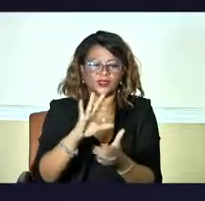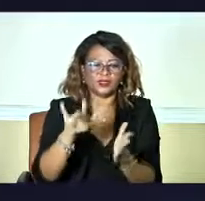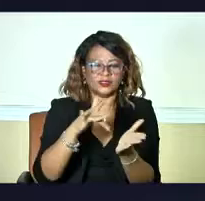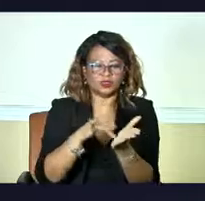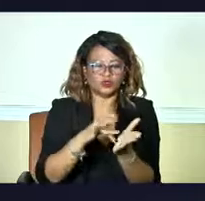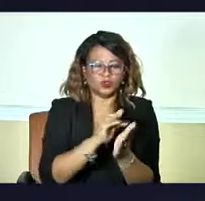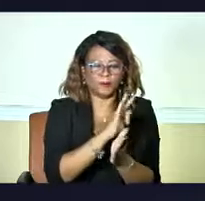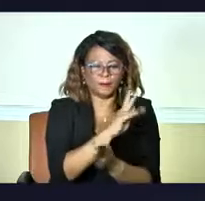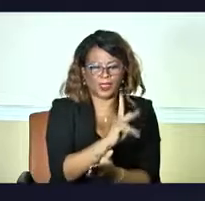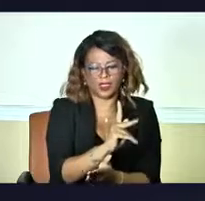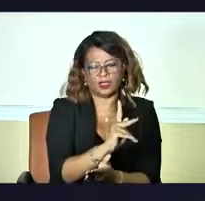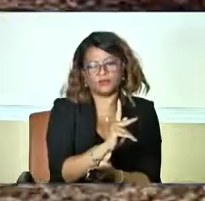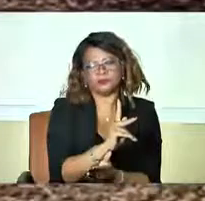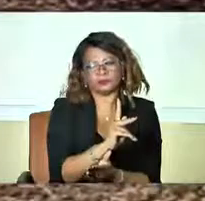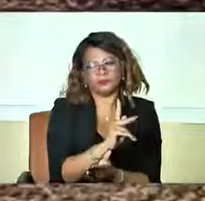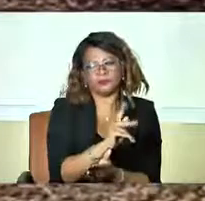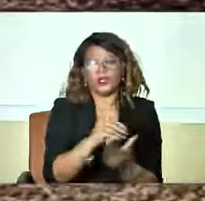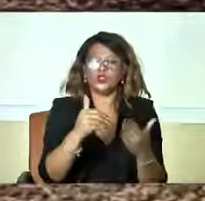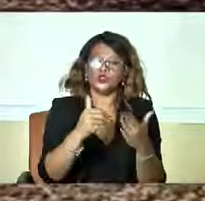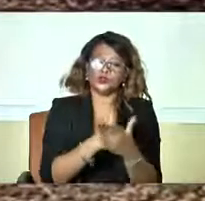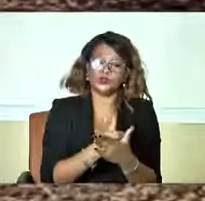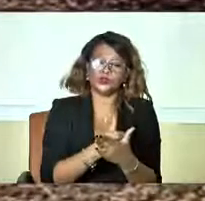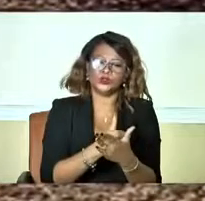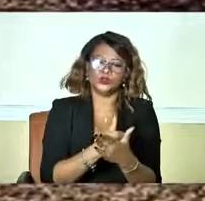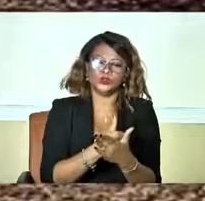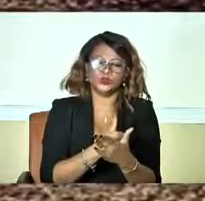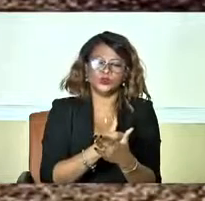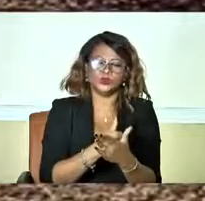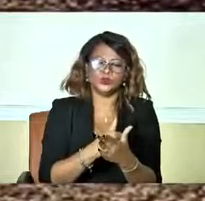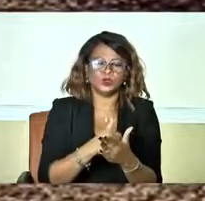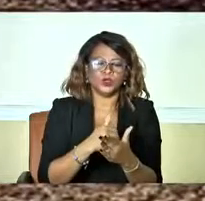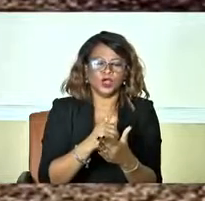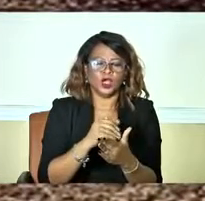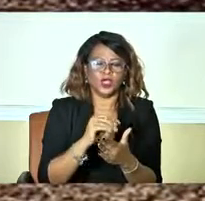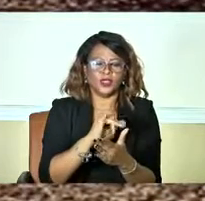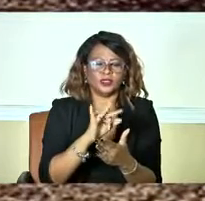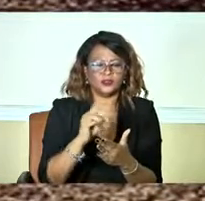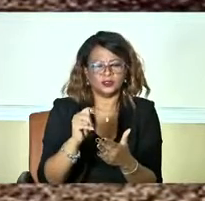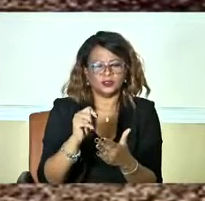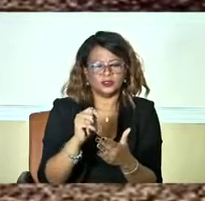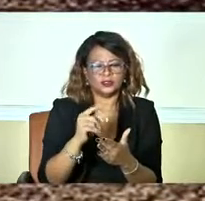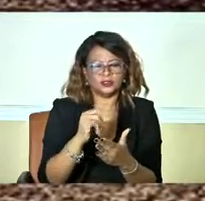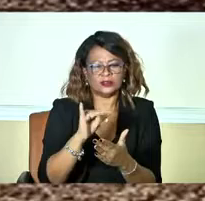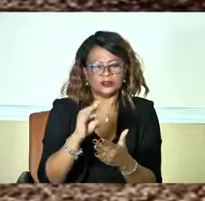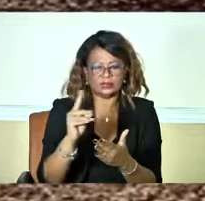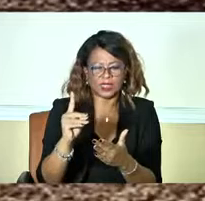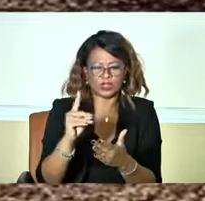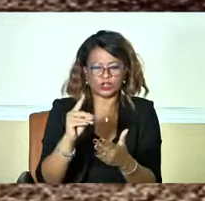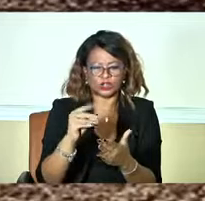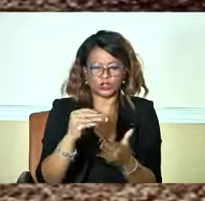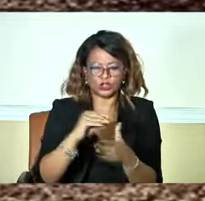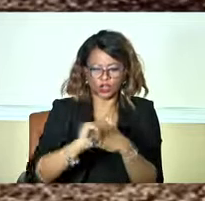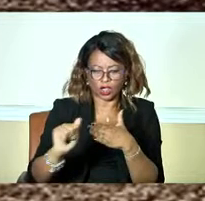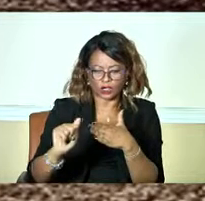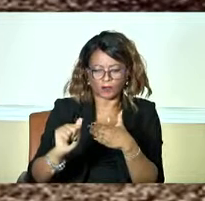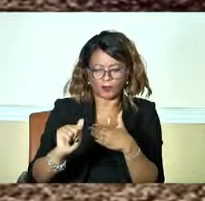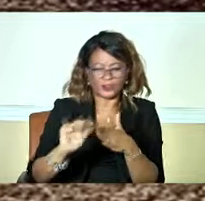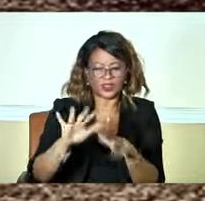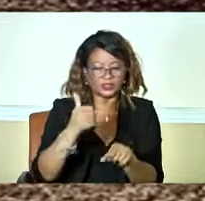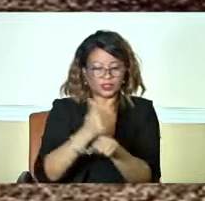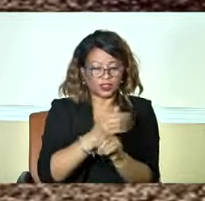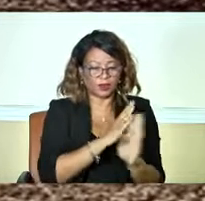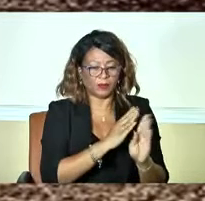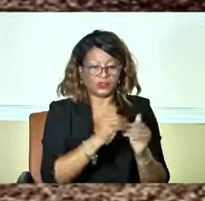Central Bank. The new and innovative digital currency sand dollar promises to set the